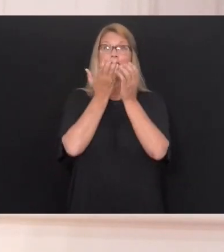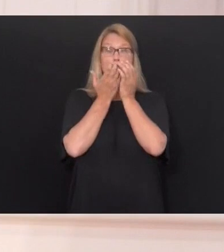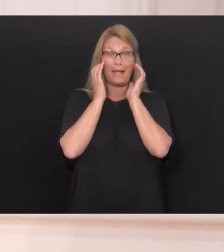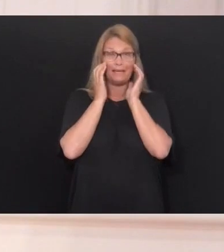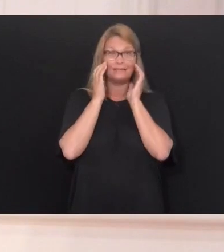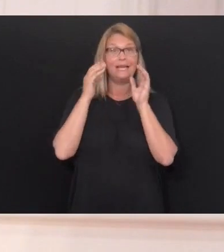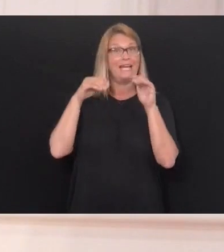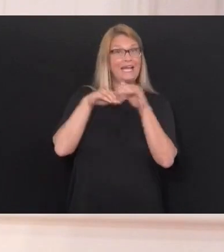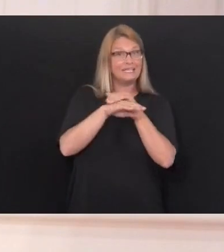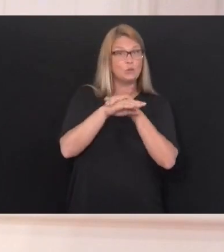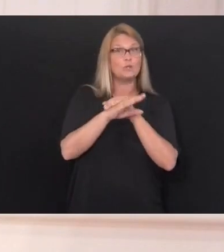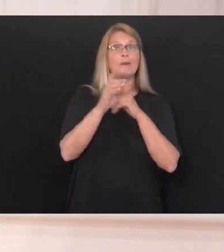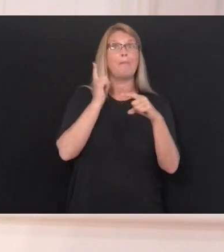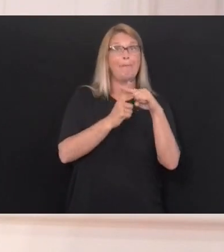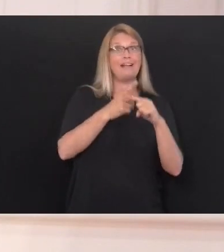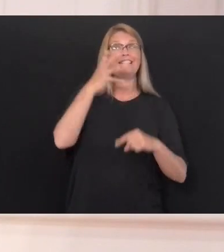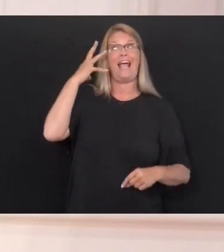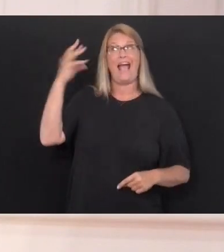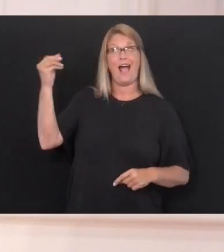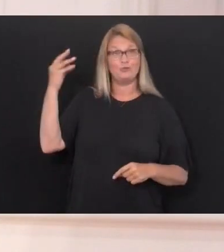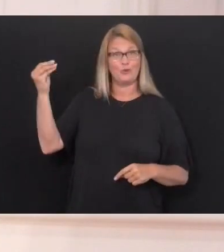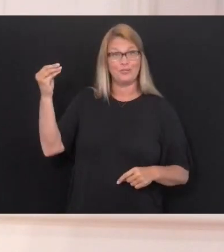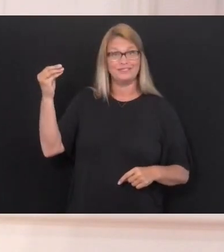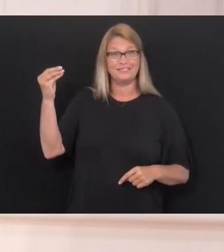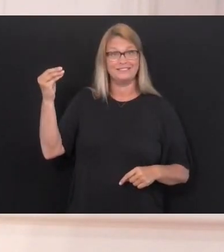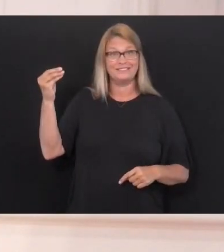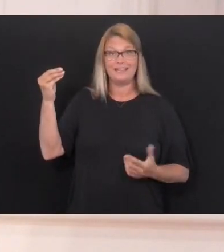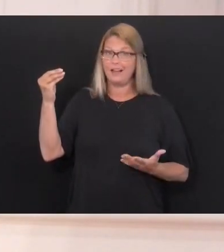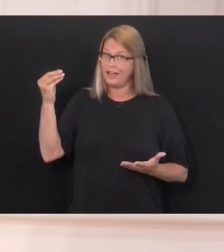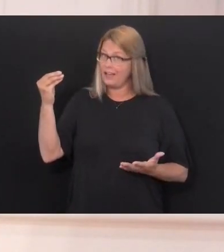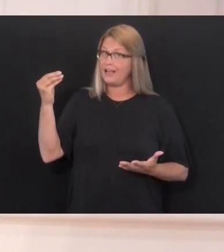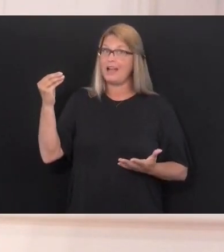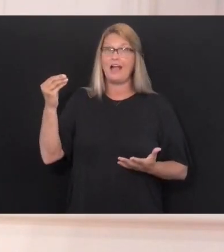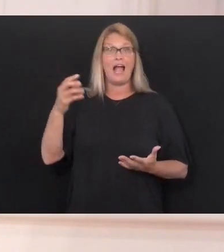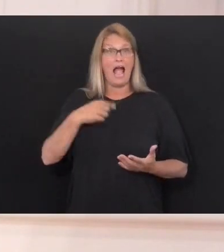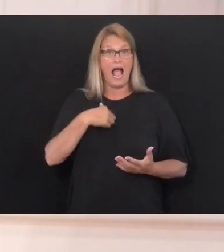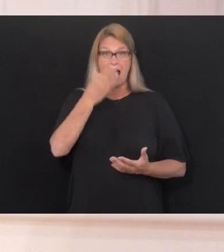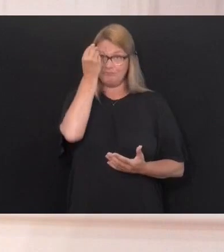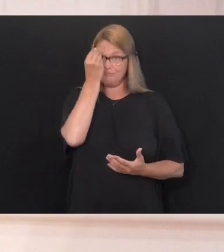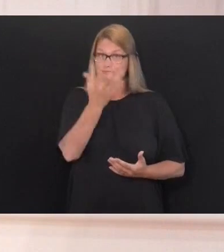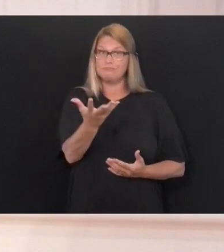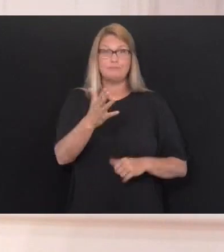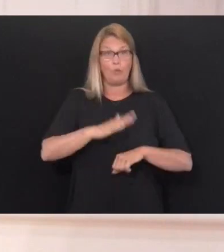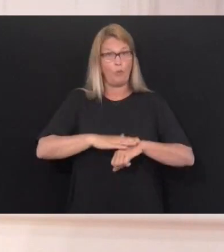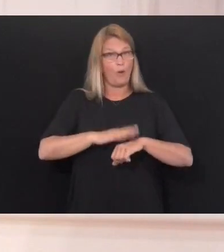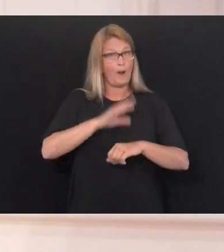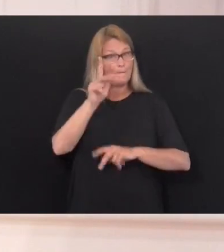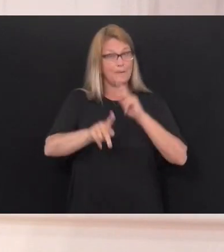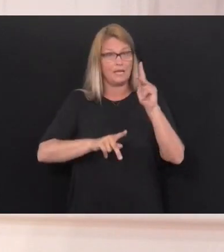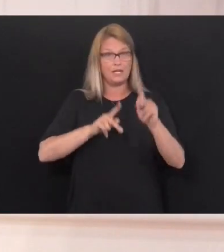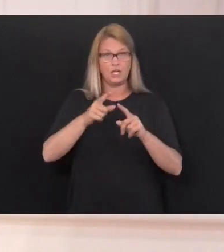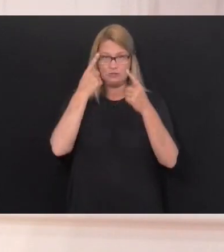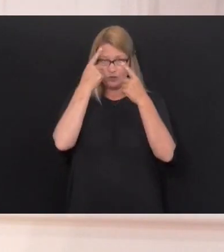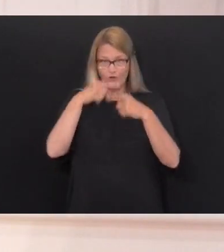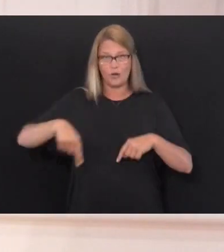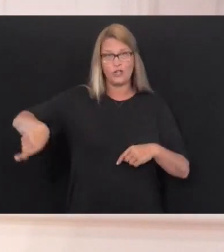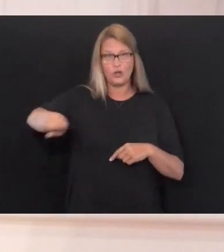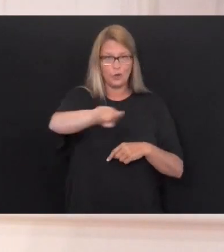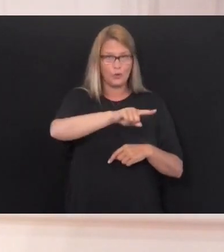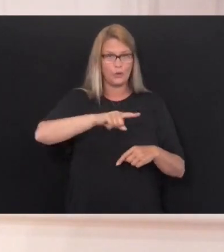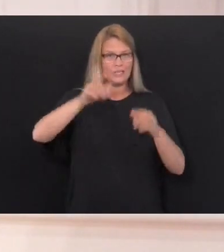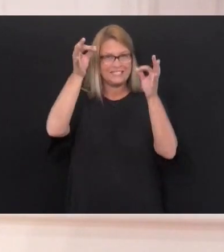ready, and let's hope and pray we can go. And so I'm going to turn over now to Mr. Bernie Dolan. And Bernie, you take over and